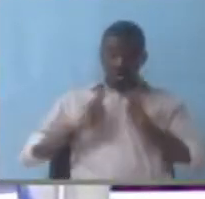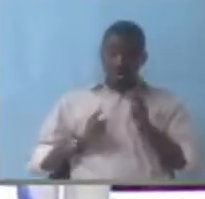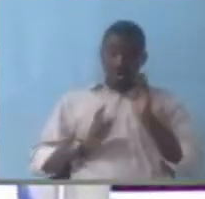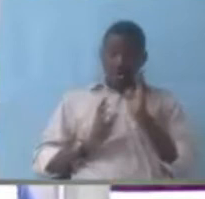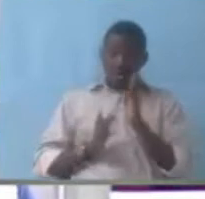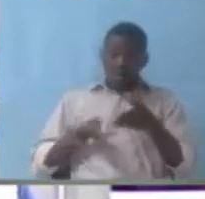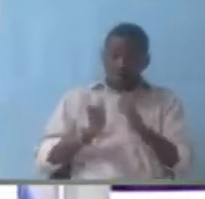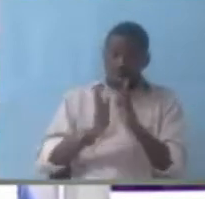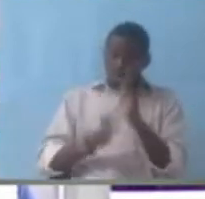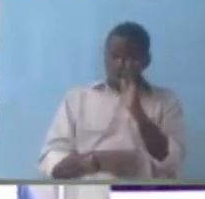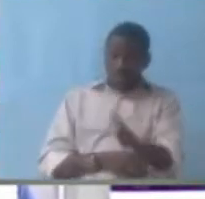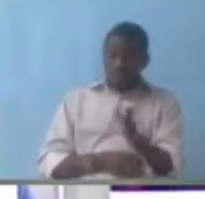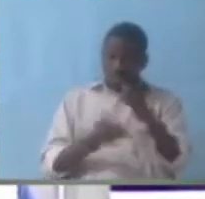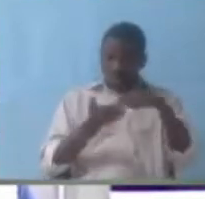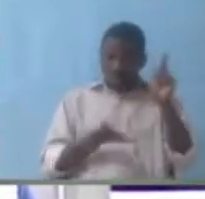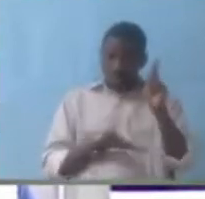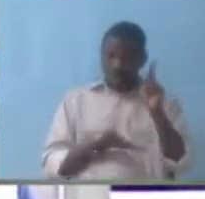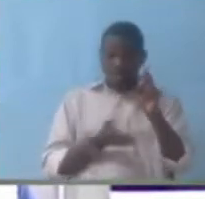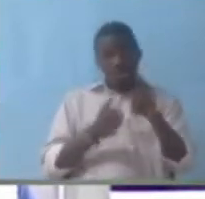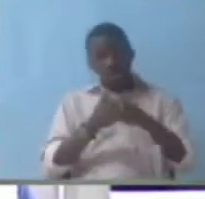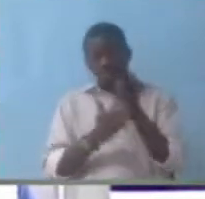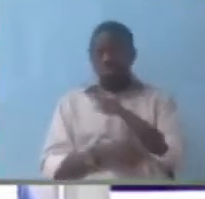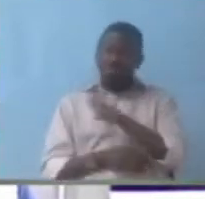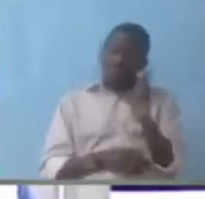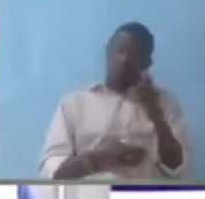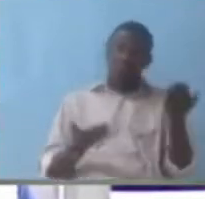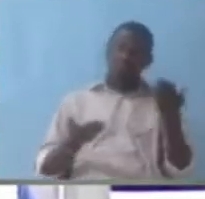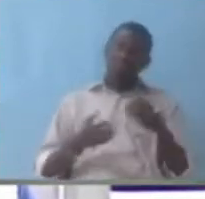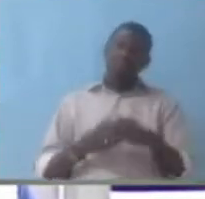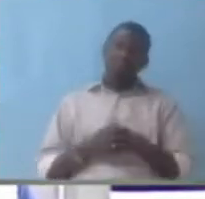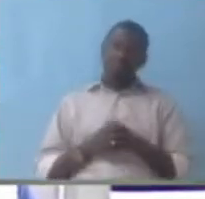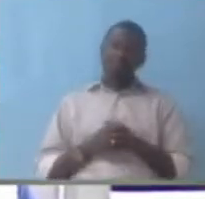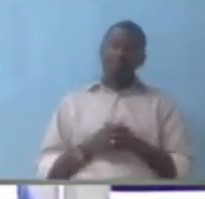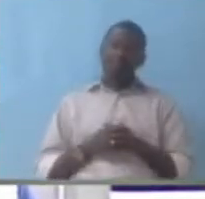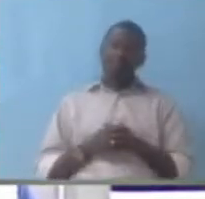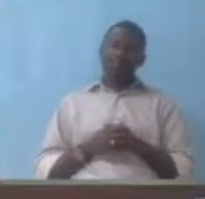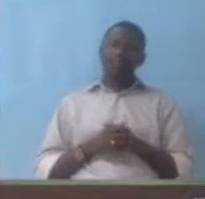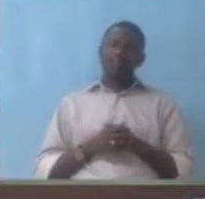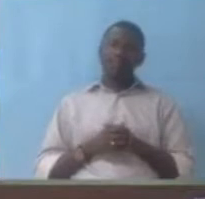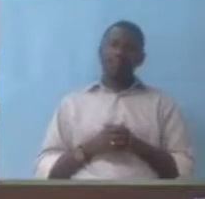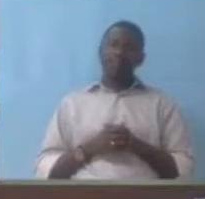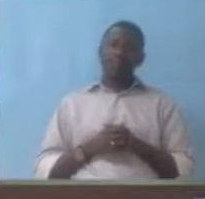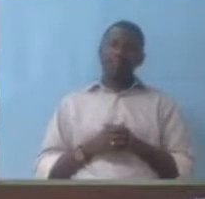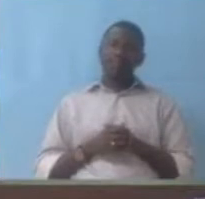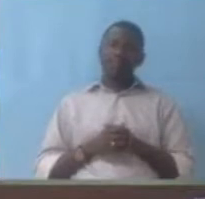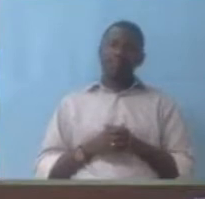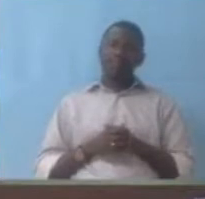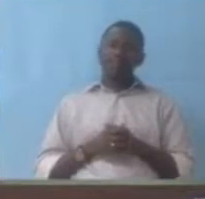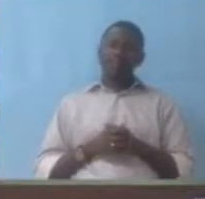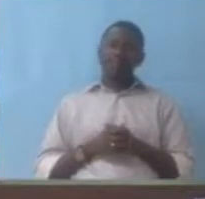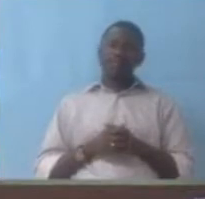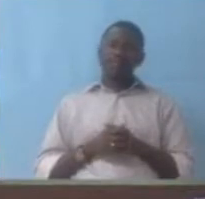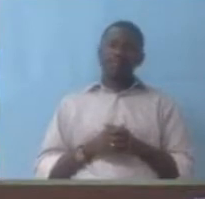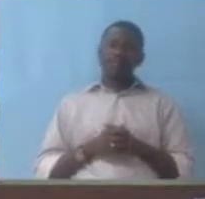kiemura ke sindidula killing ani mansa kunda do kula nyato ka kota ke mura ke sindidula killing ani tanko bunda kota mo ke mura ke sindidula killing tela londoro fo ni